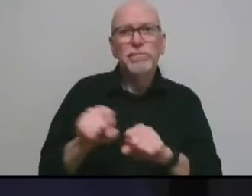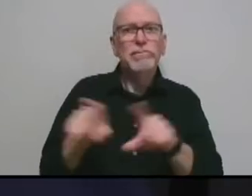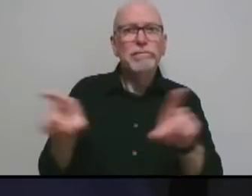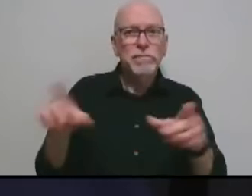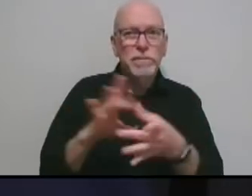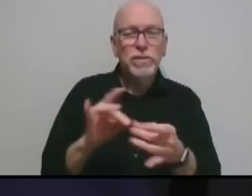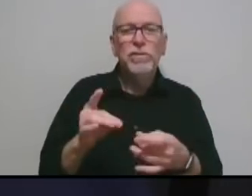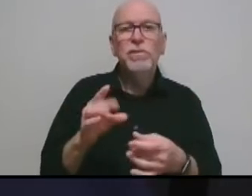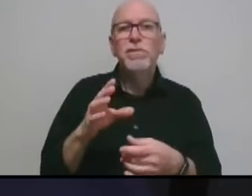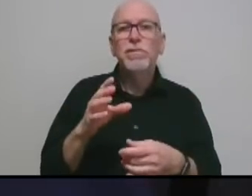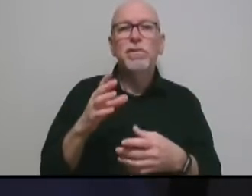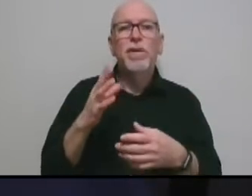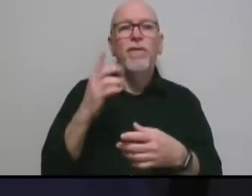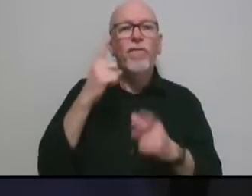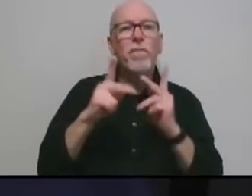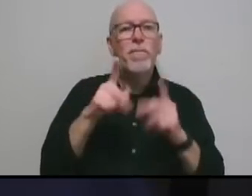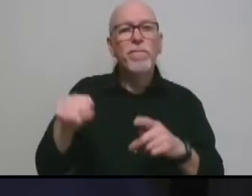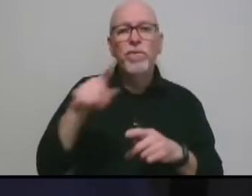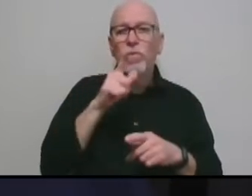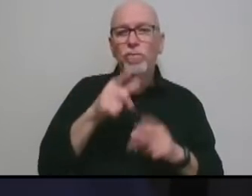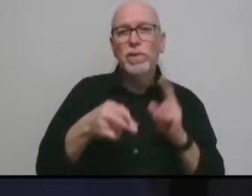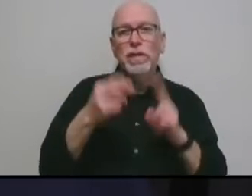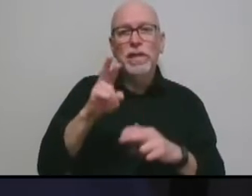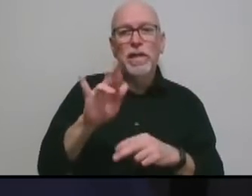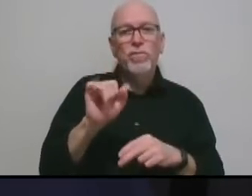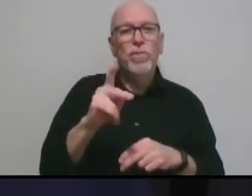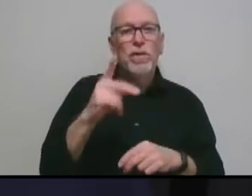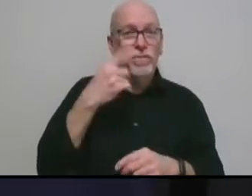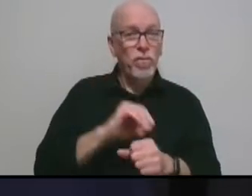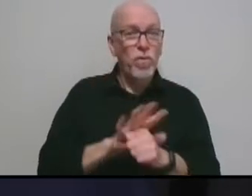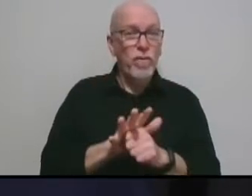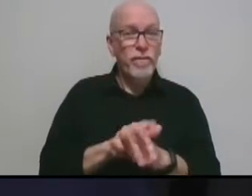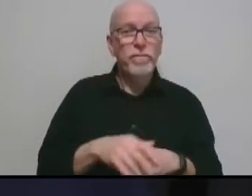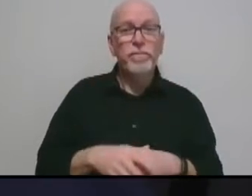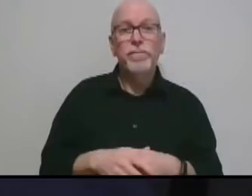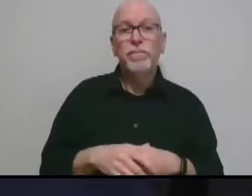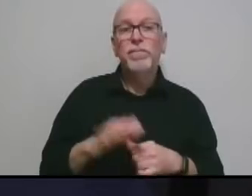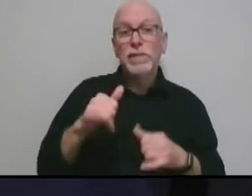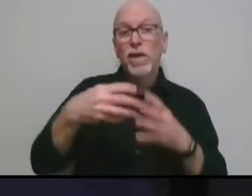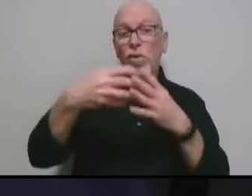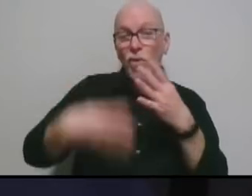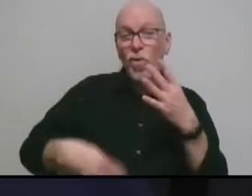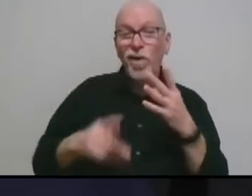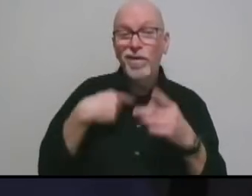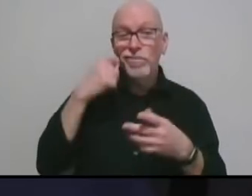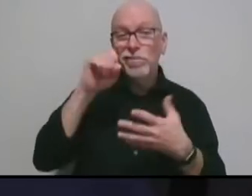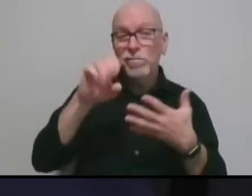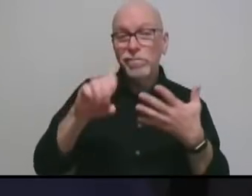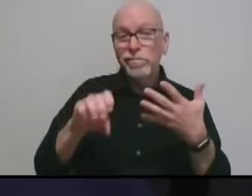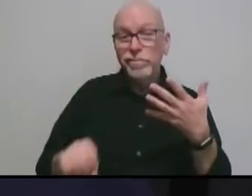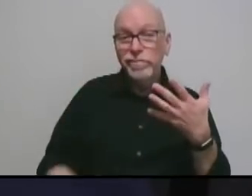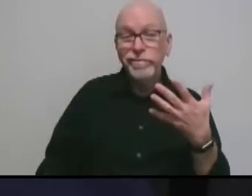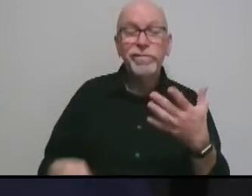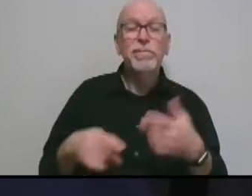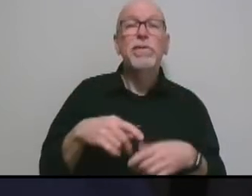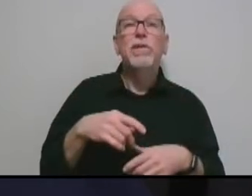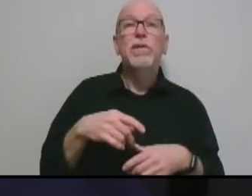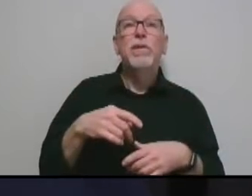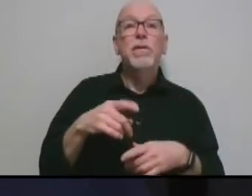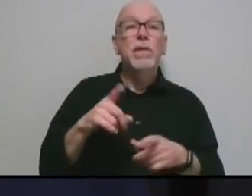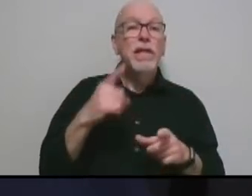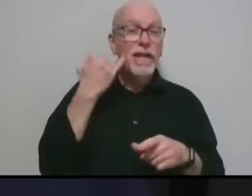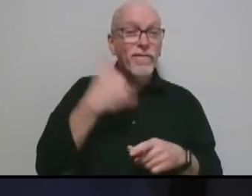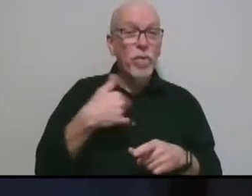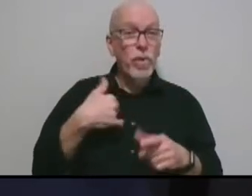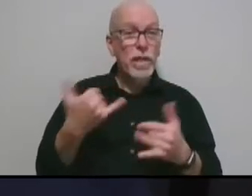to individuals who are at significant risk for COVID-19, that big long list of people that I just mentioned. So if we were to, for example,